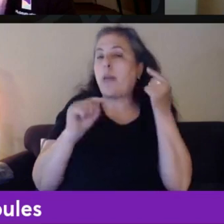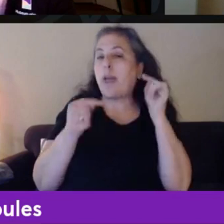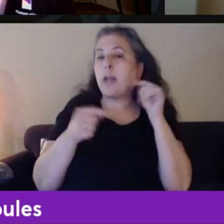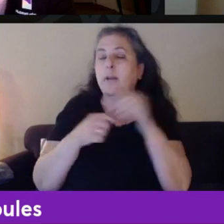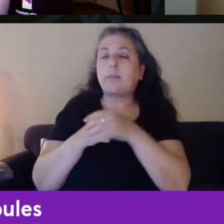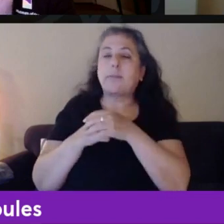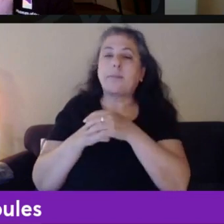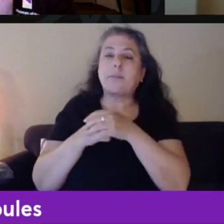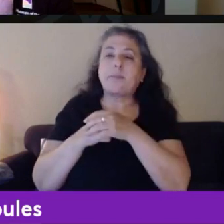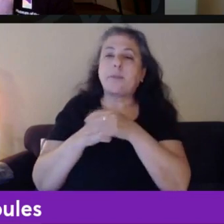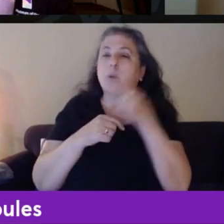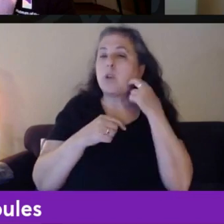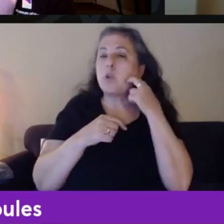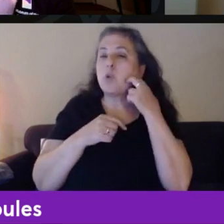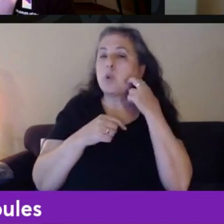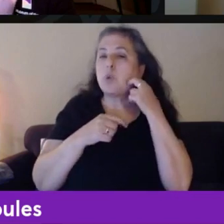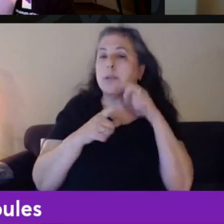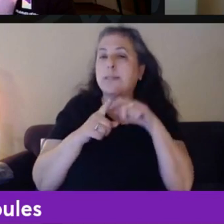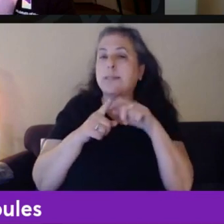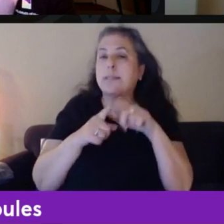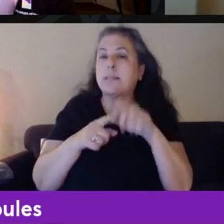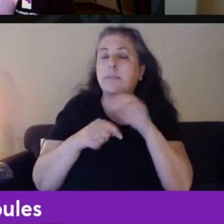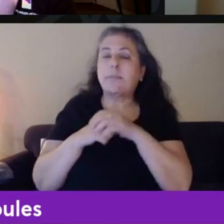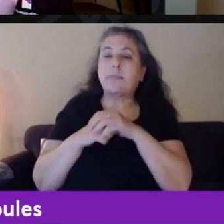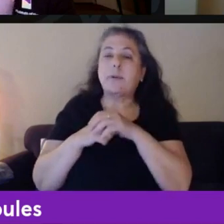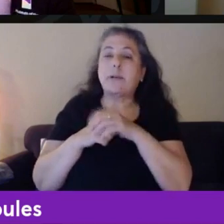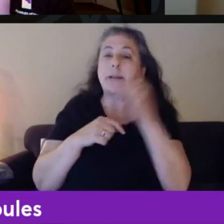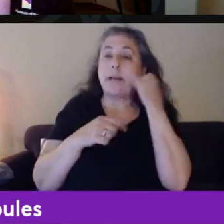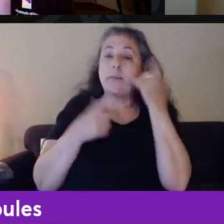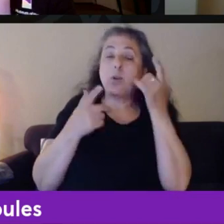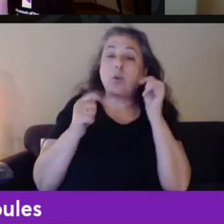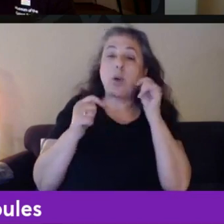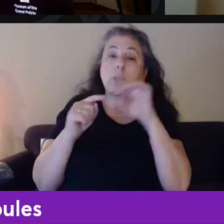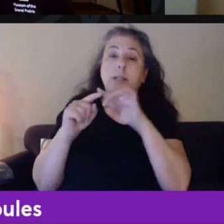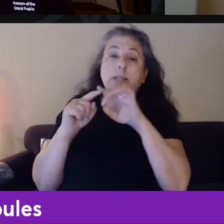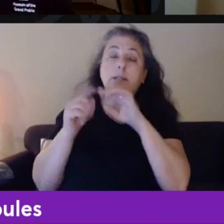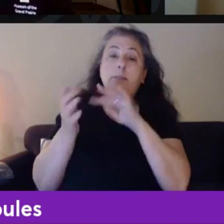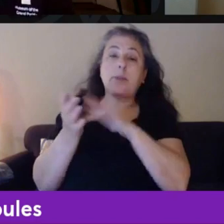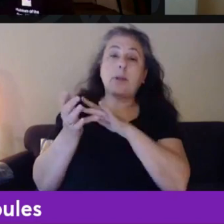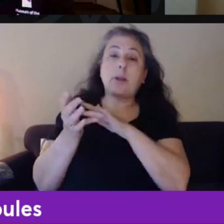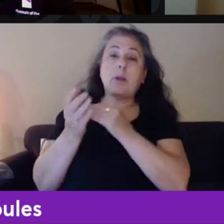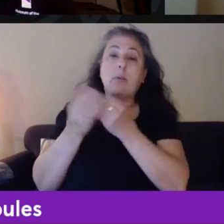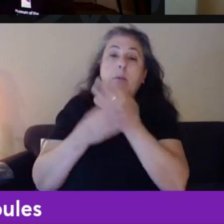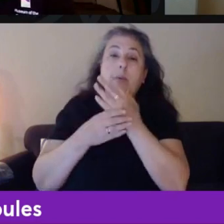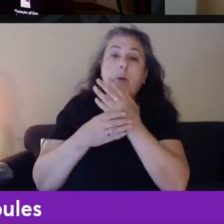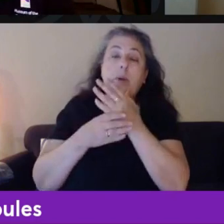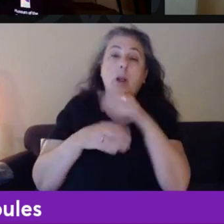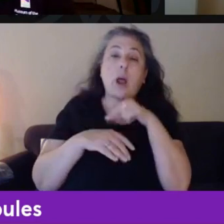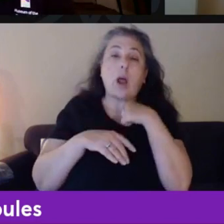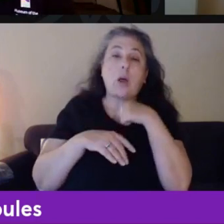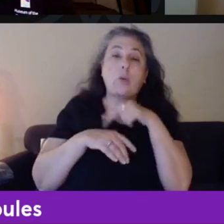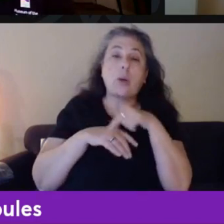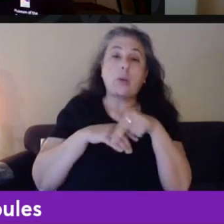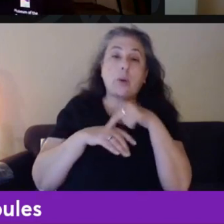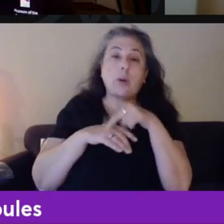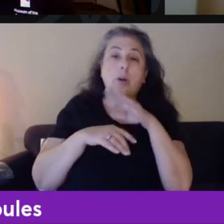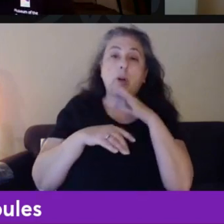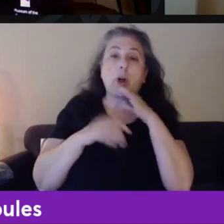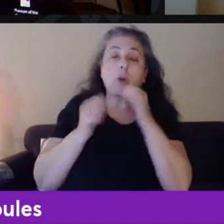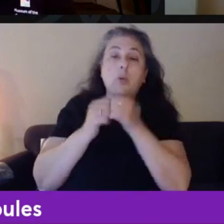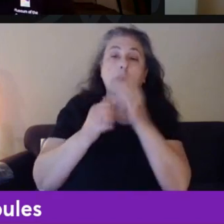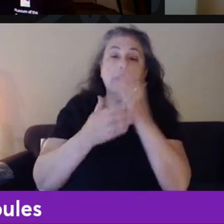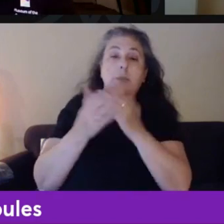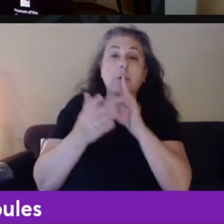If you do try some of these medicinal plants, I highly recommend that you talk with somebody who